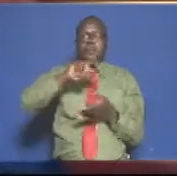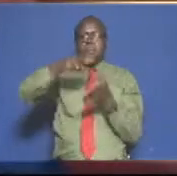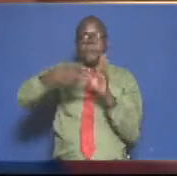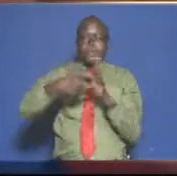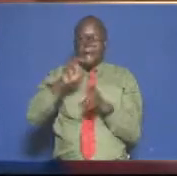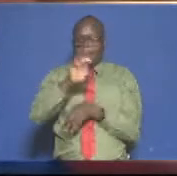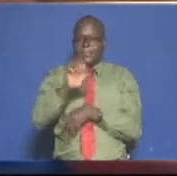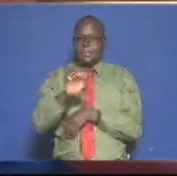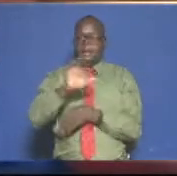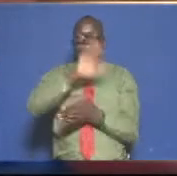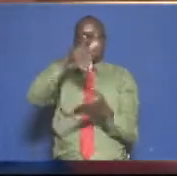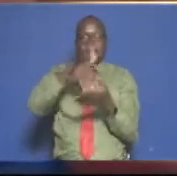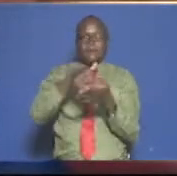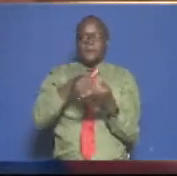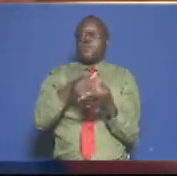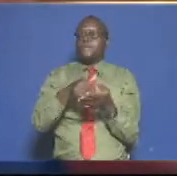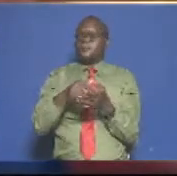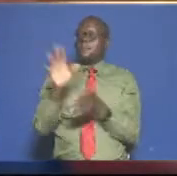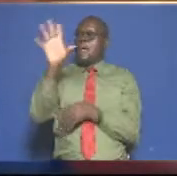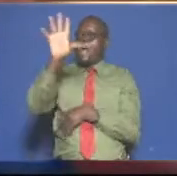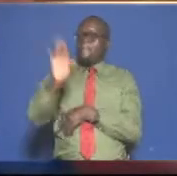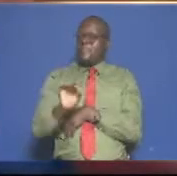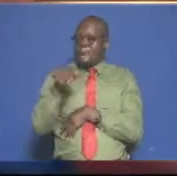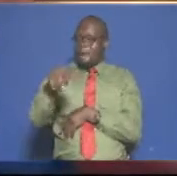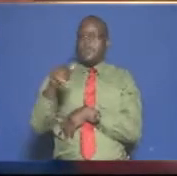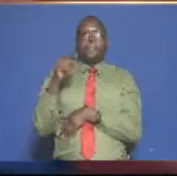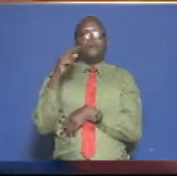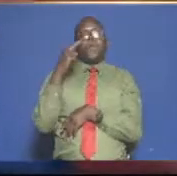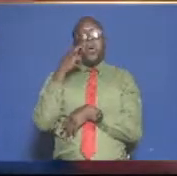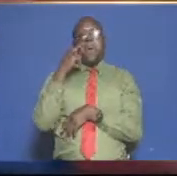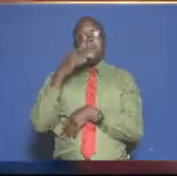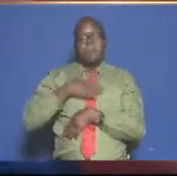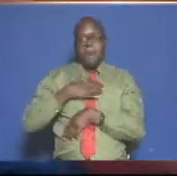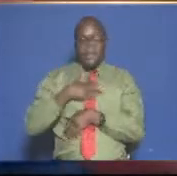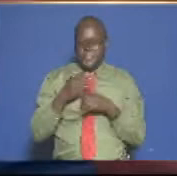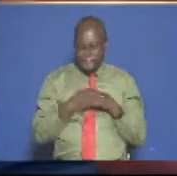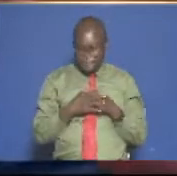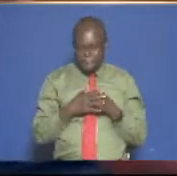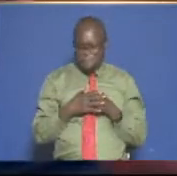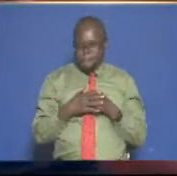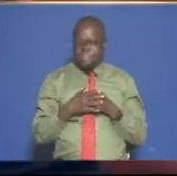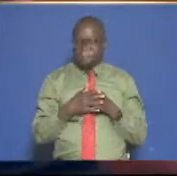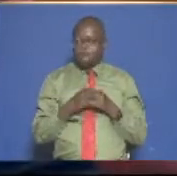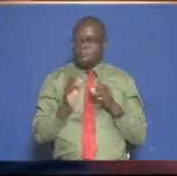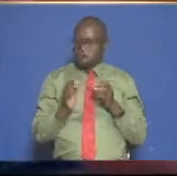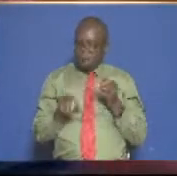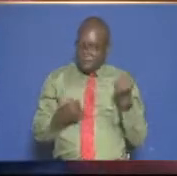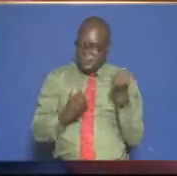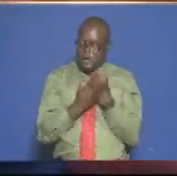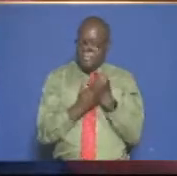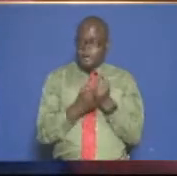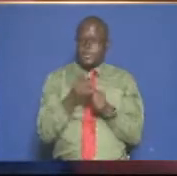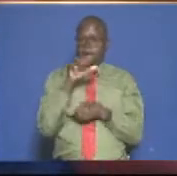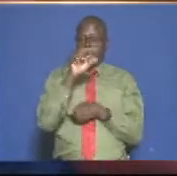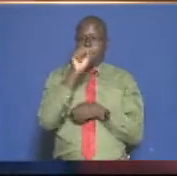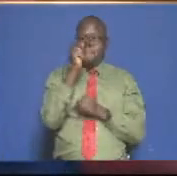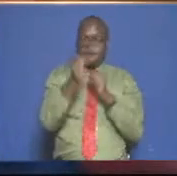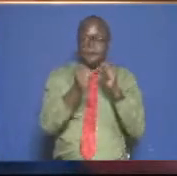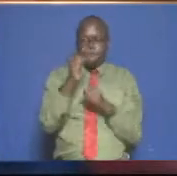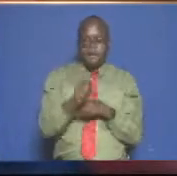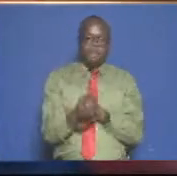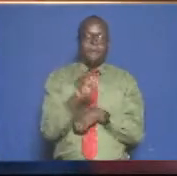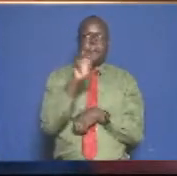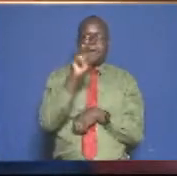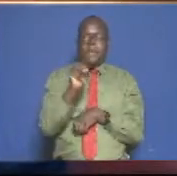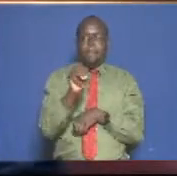Central Africa is in my constituency, Gaza Solar Project, which is pumping 55 megawatts to the national